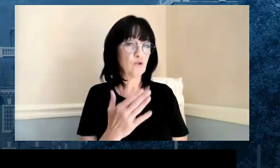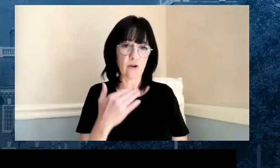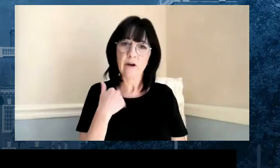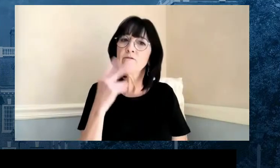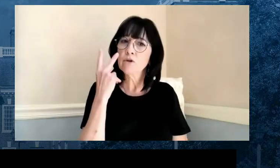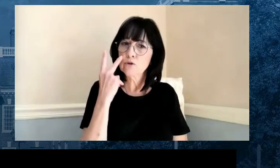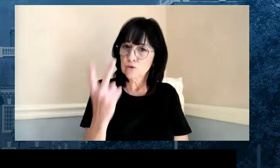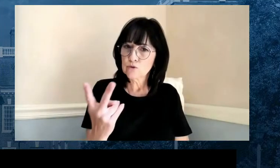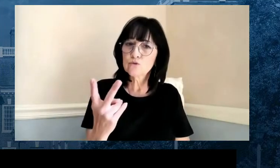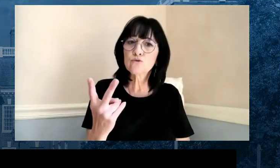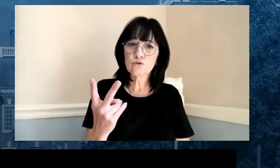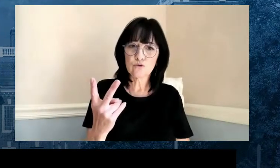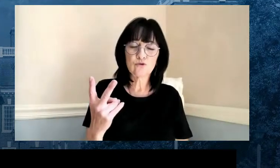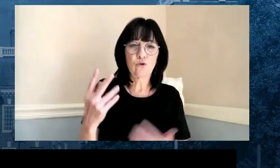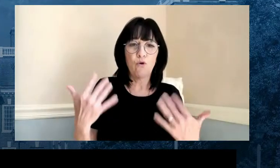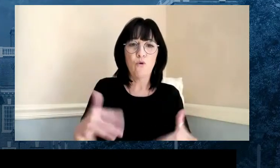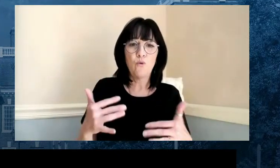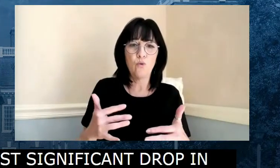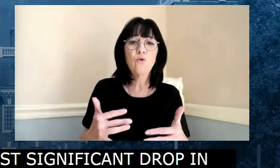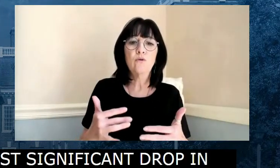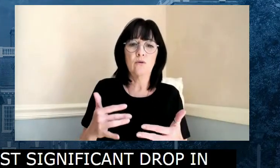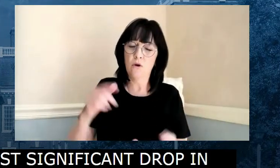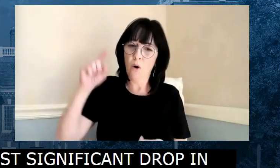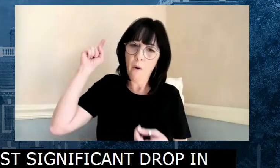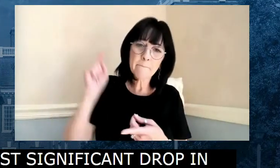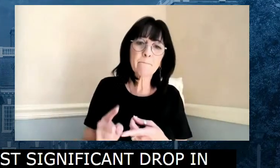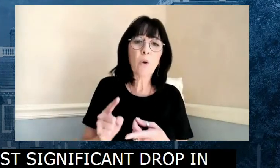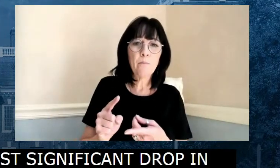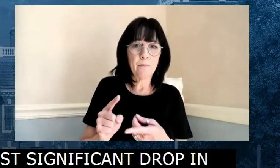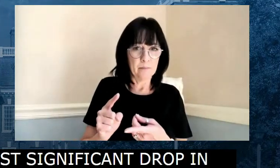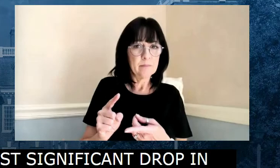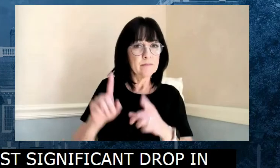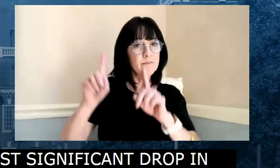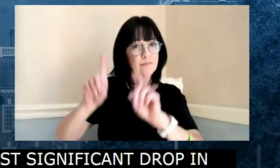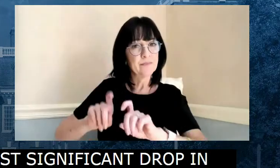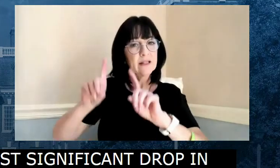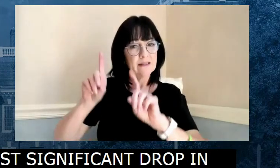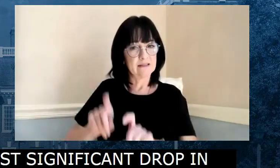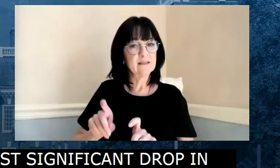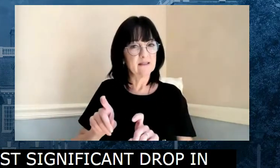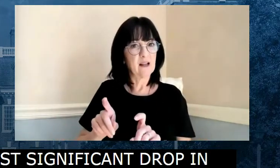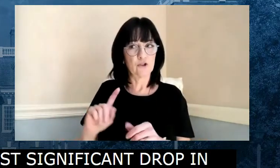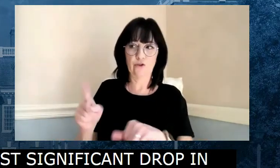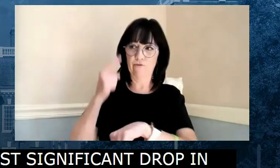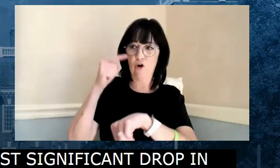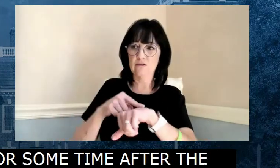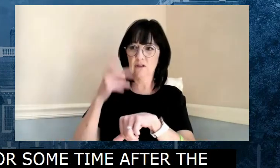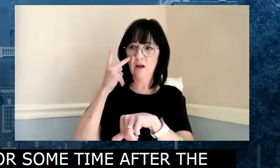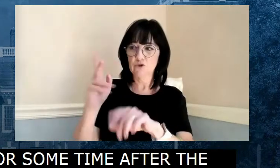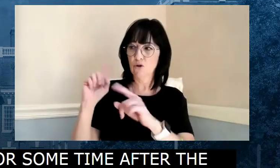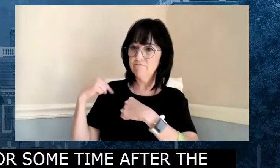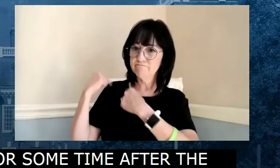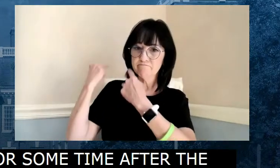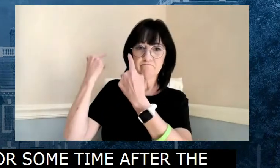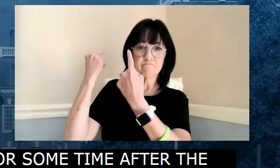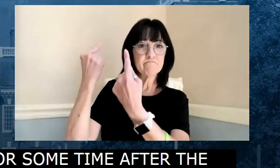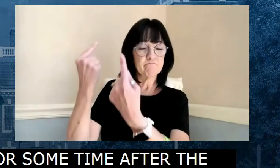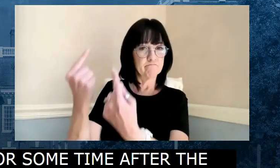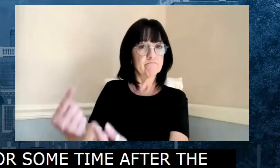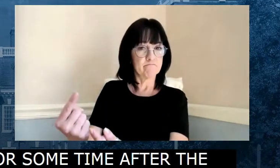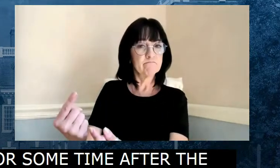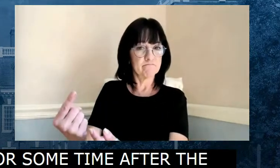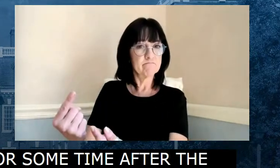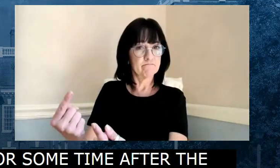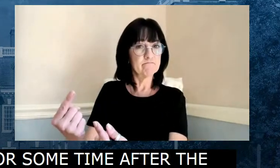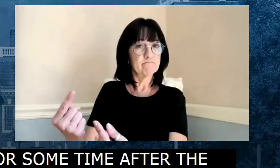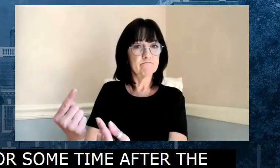in testing last week that we've seen for some time, really probably after the post-holidays when we were, almost hitting triple digits